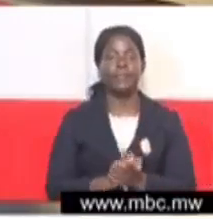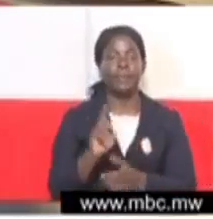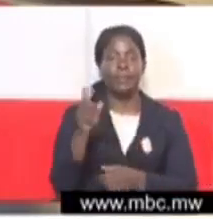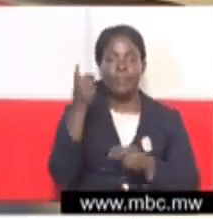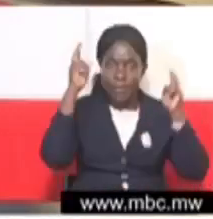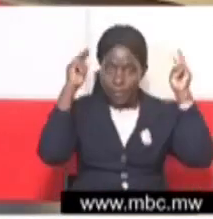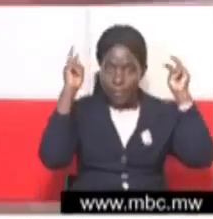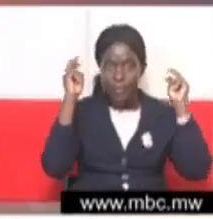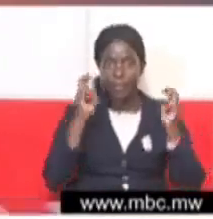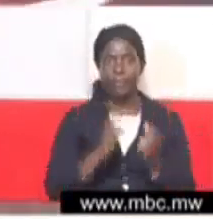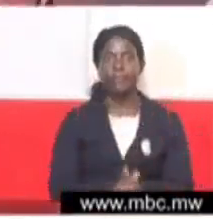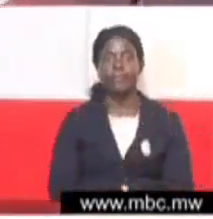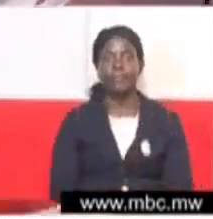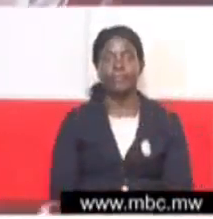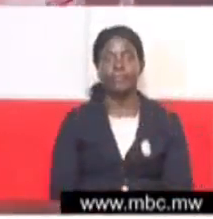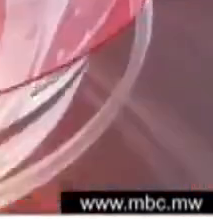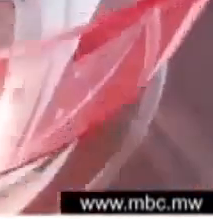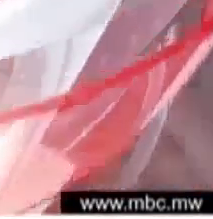our top stories.